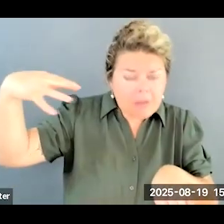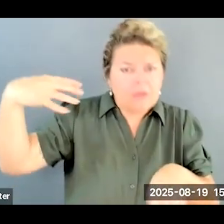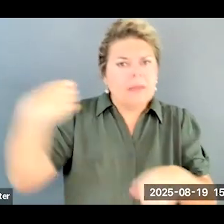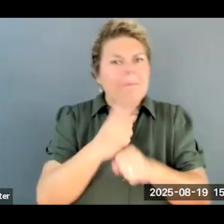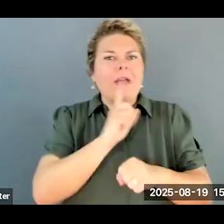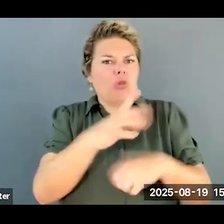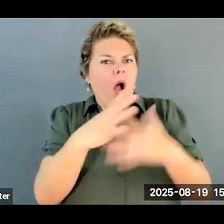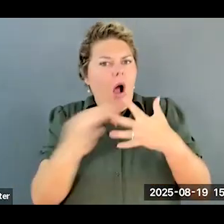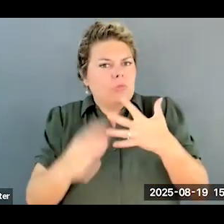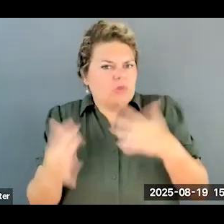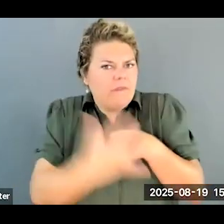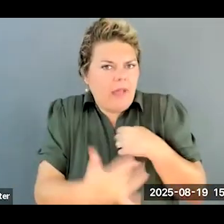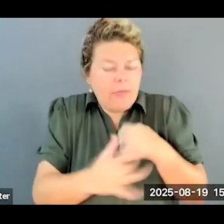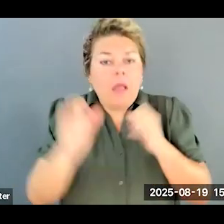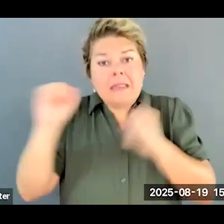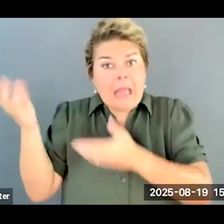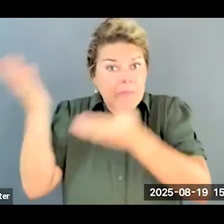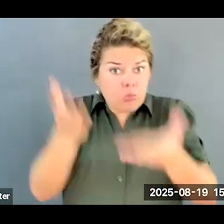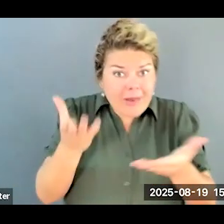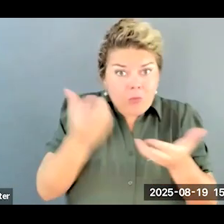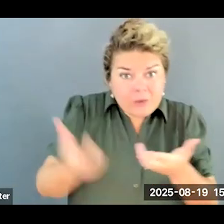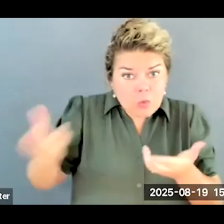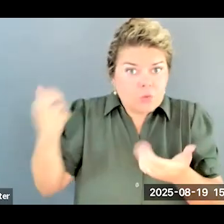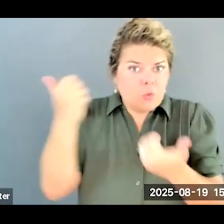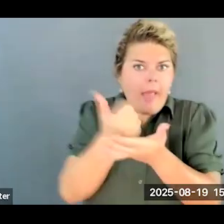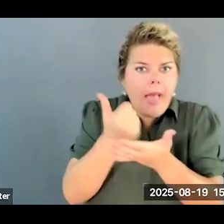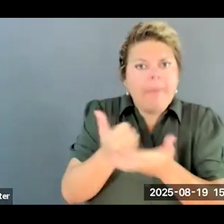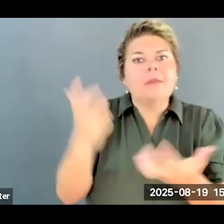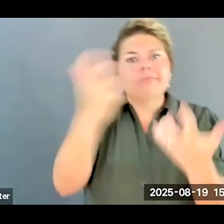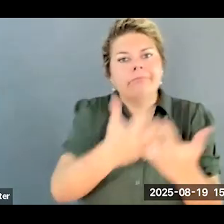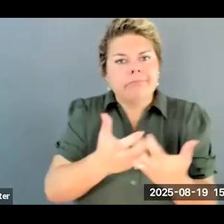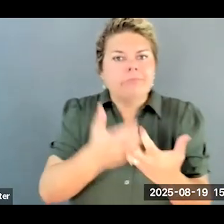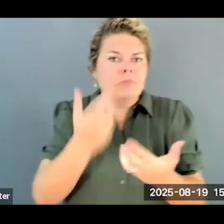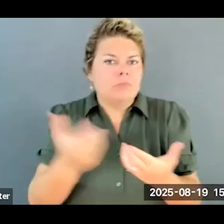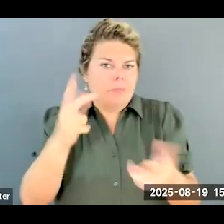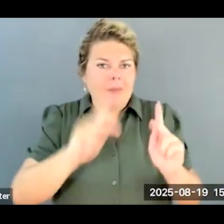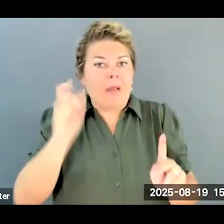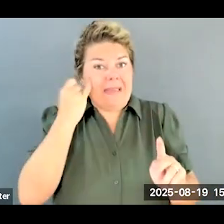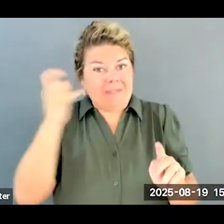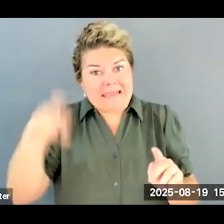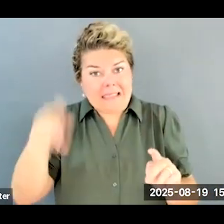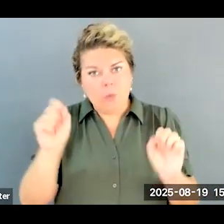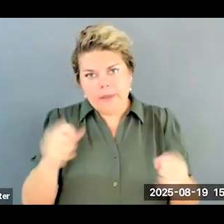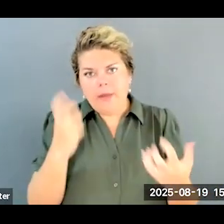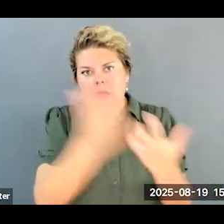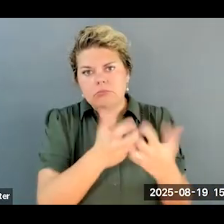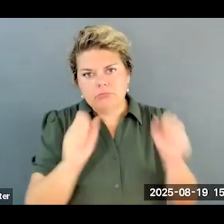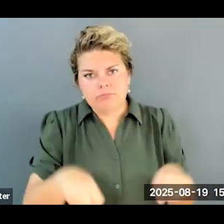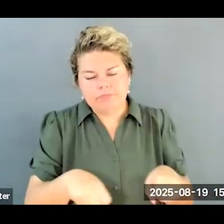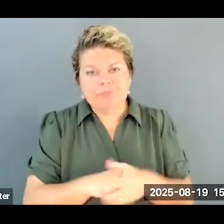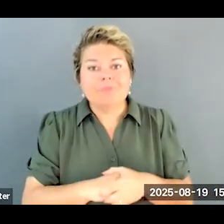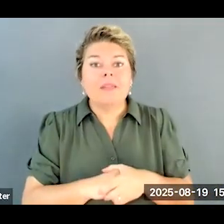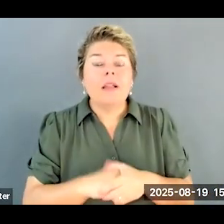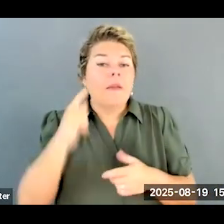options available or that we can bring resources in to accommodate individuals as needed. And then lastly, in terms